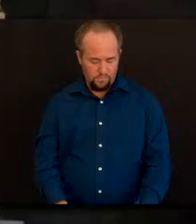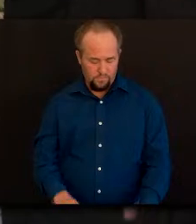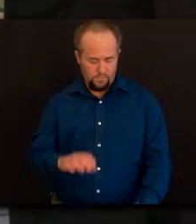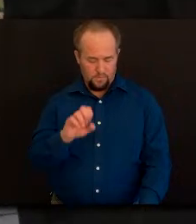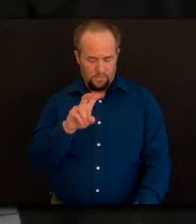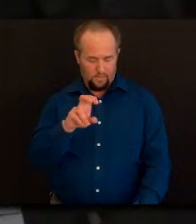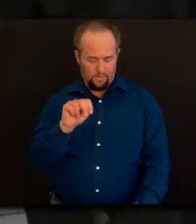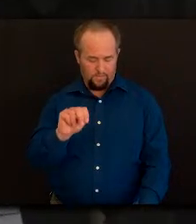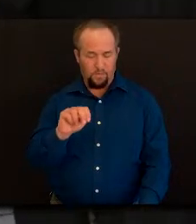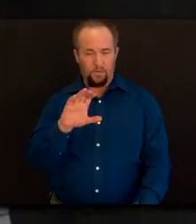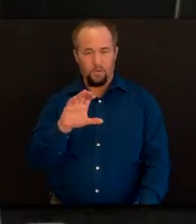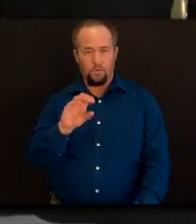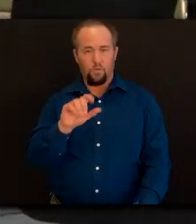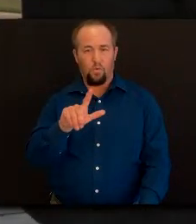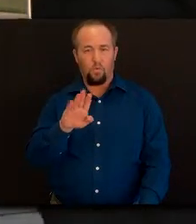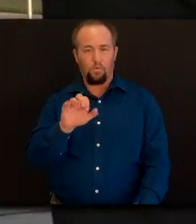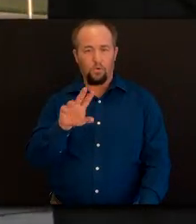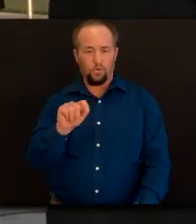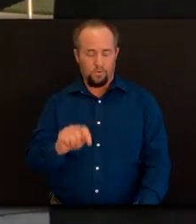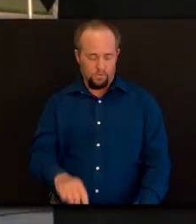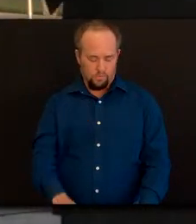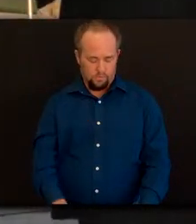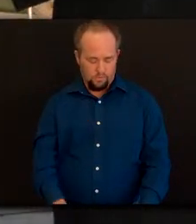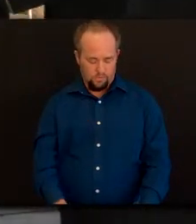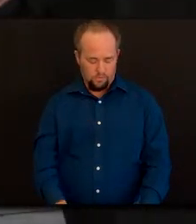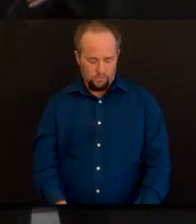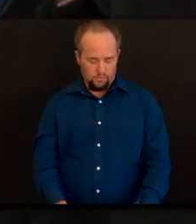Evan Thomas Colbert.